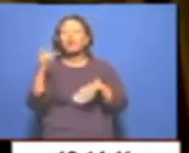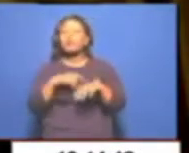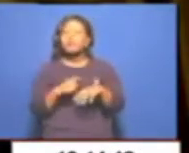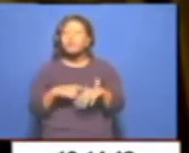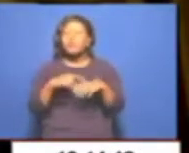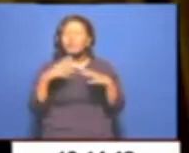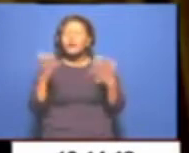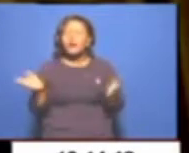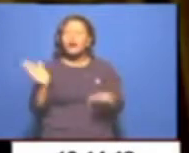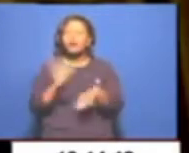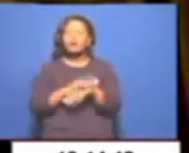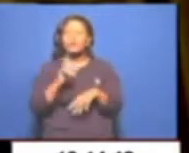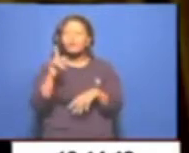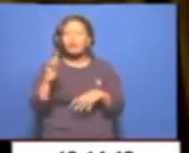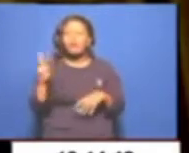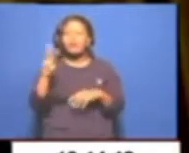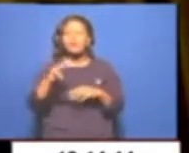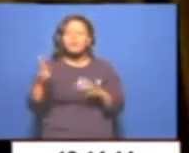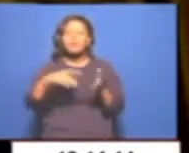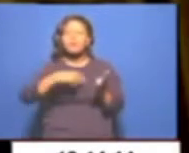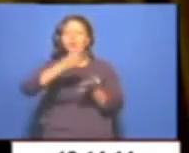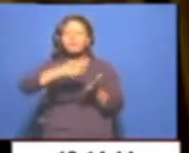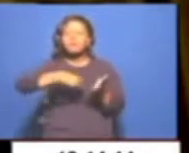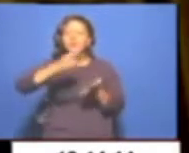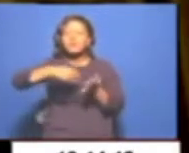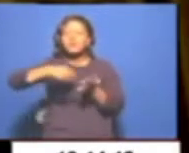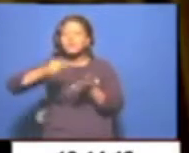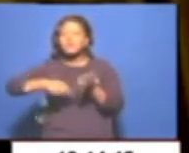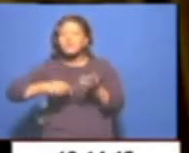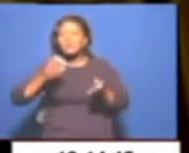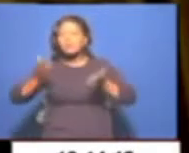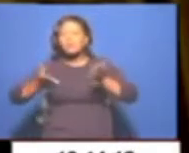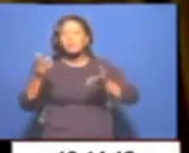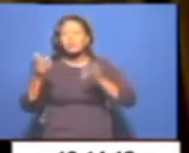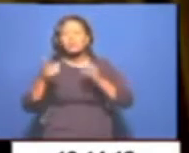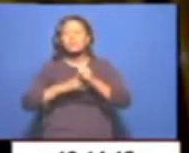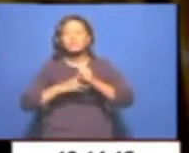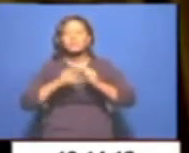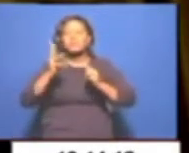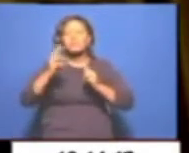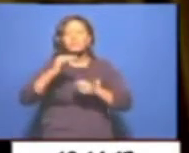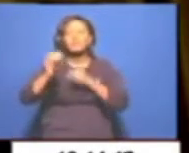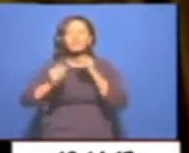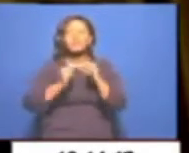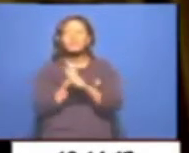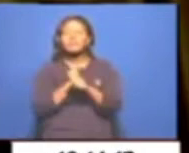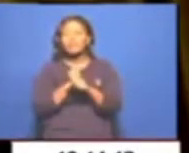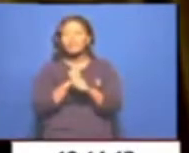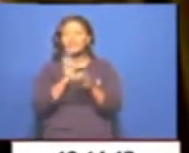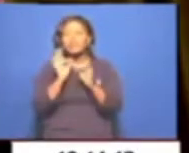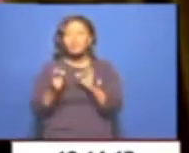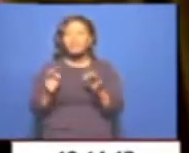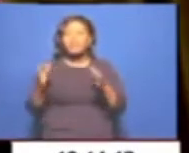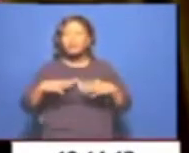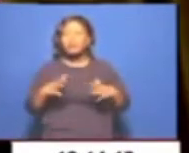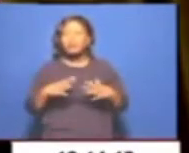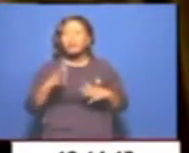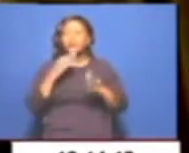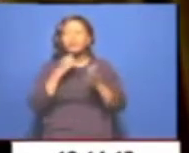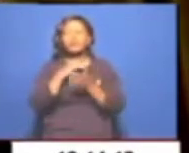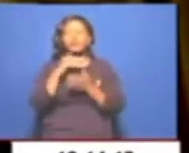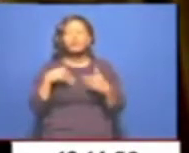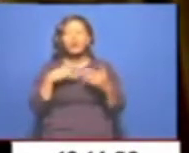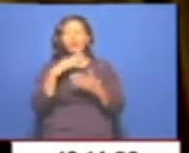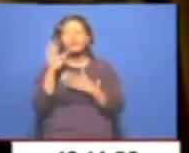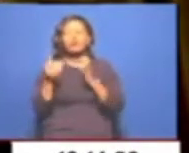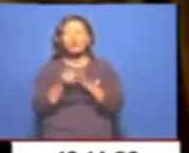to do all these things, it might take maybe 74 years. If these people who are promoting the BBI bill wanted to have all the different issues in the BBI